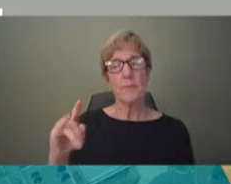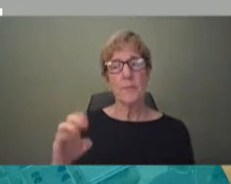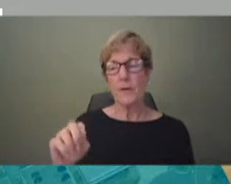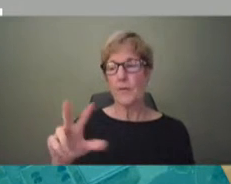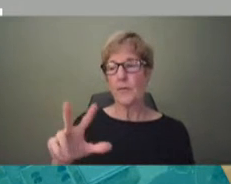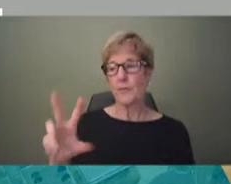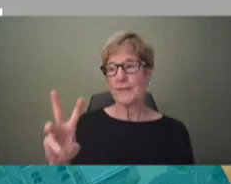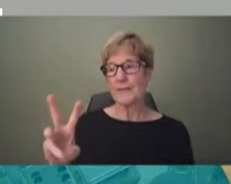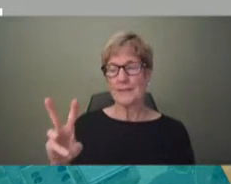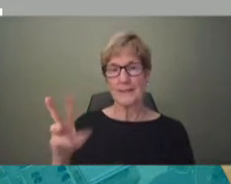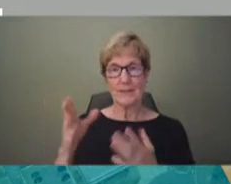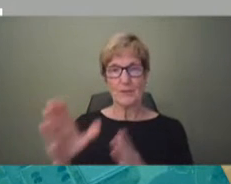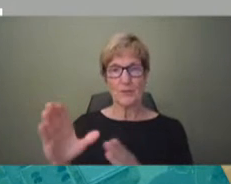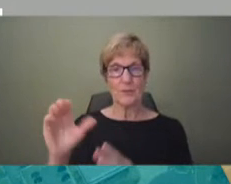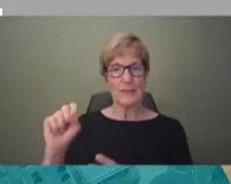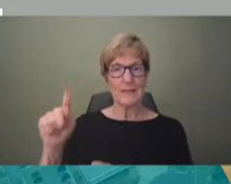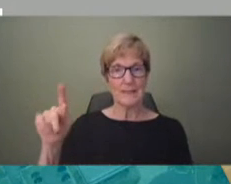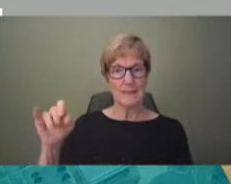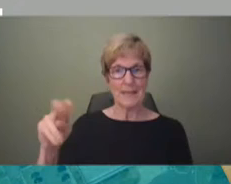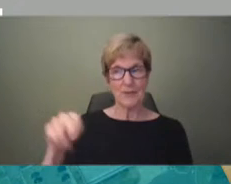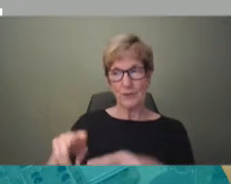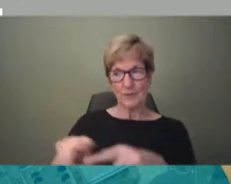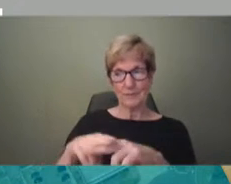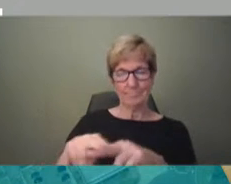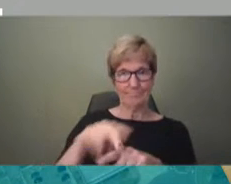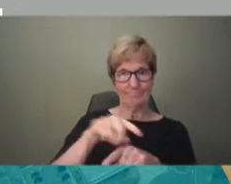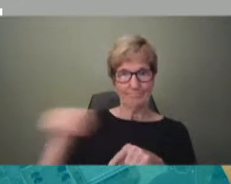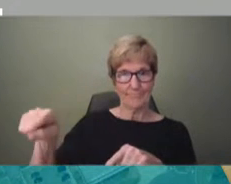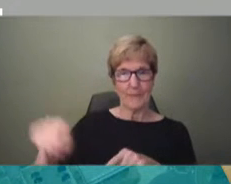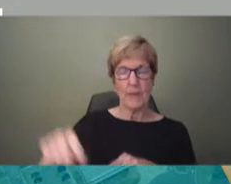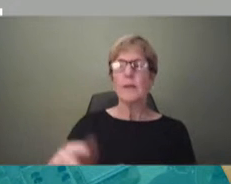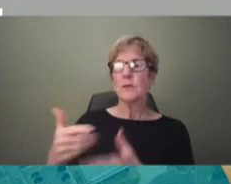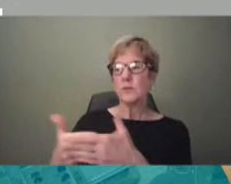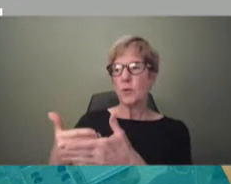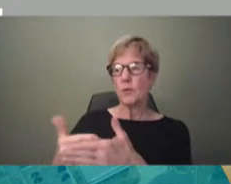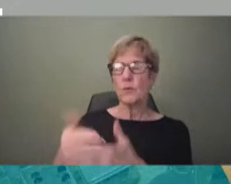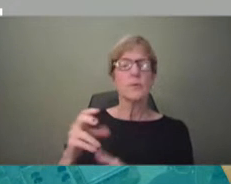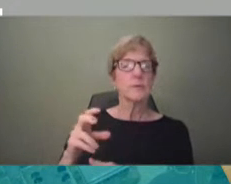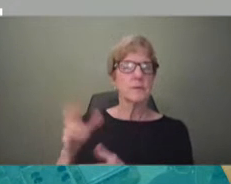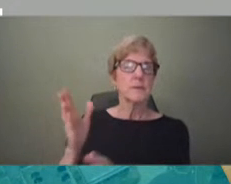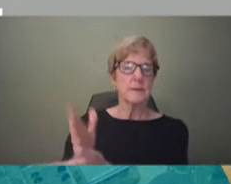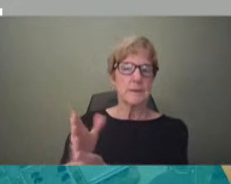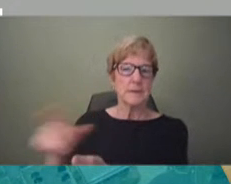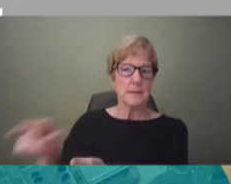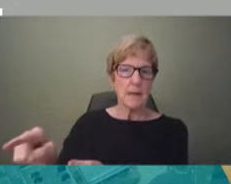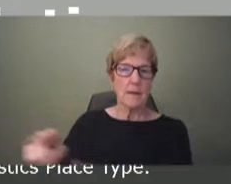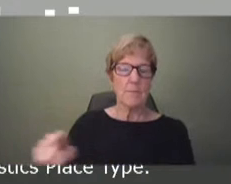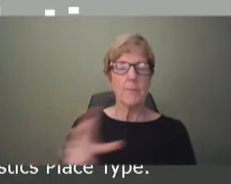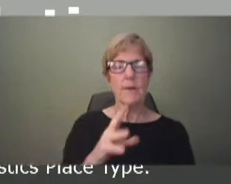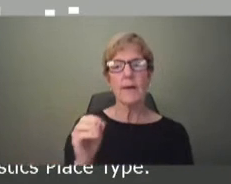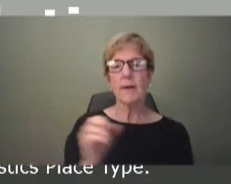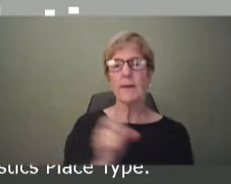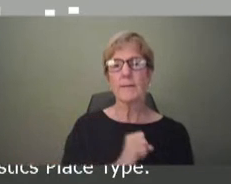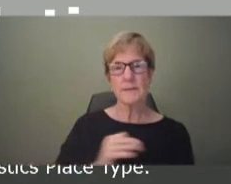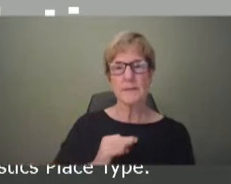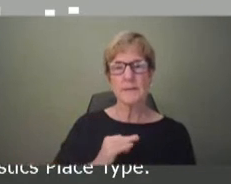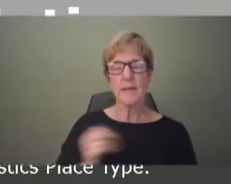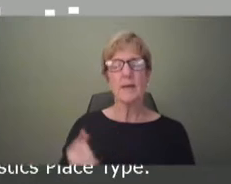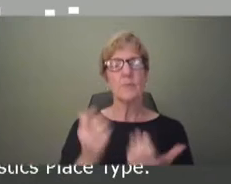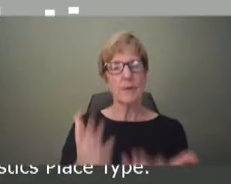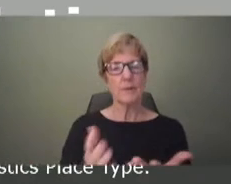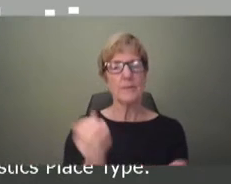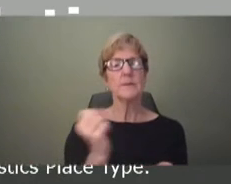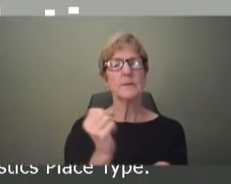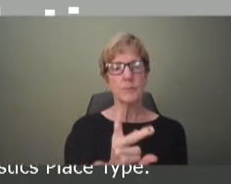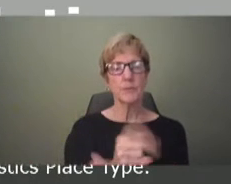station so really not very far uh from that transit station stop uh and staff does recommend approval this petition it